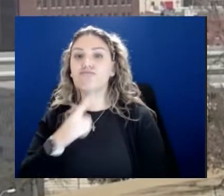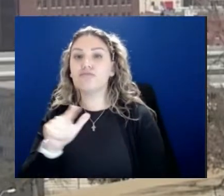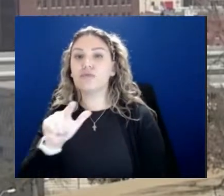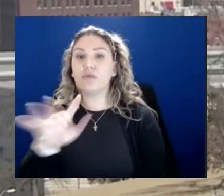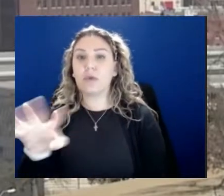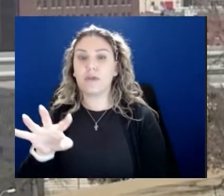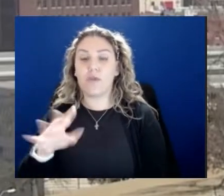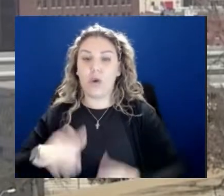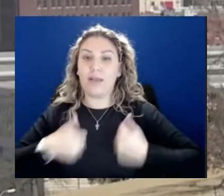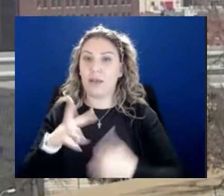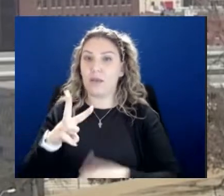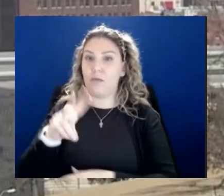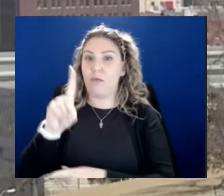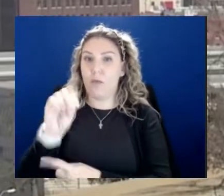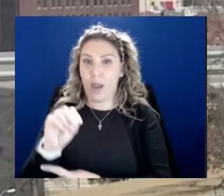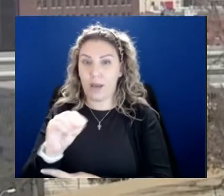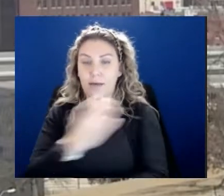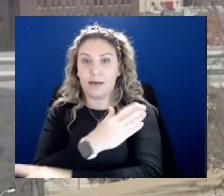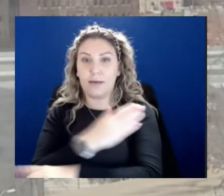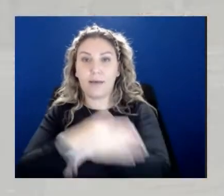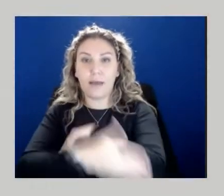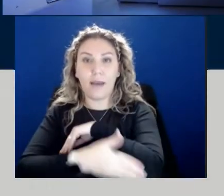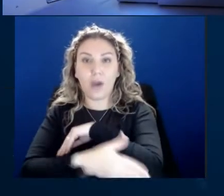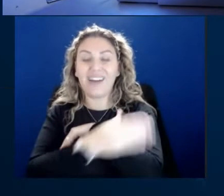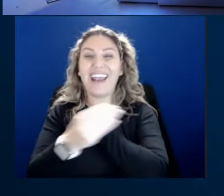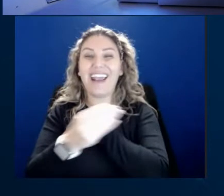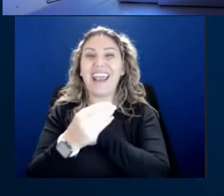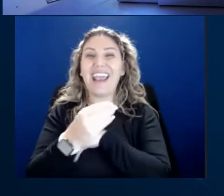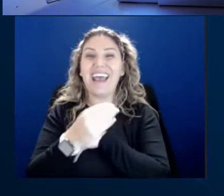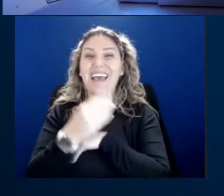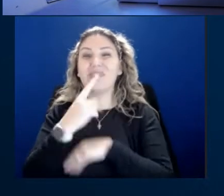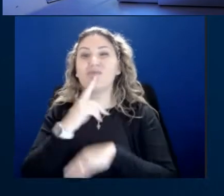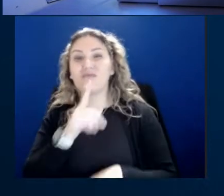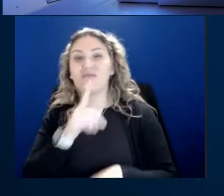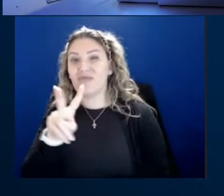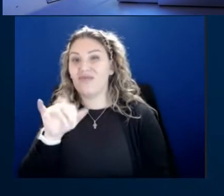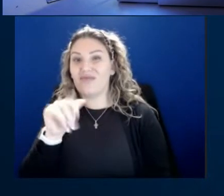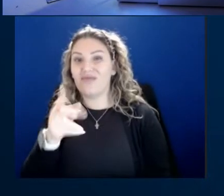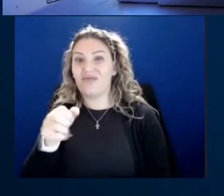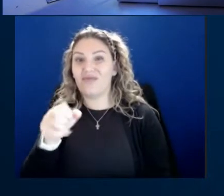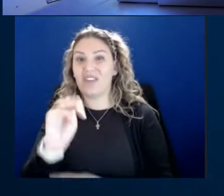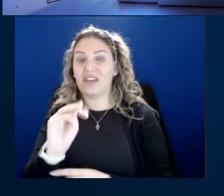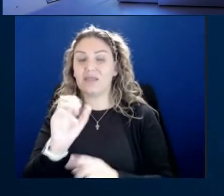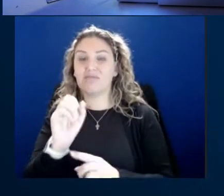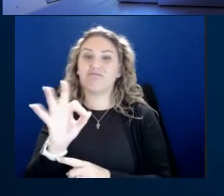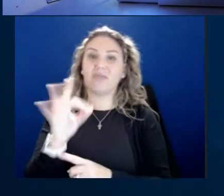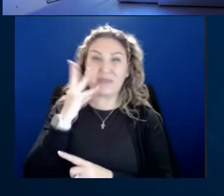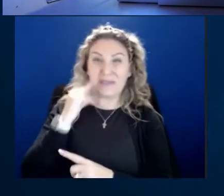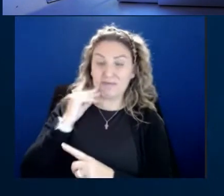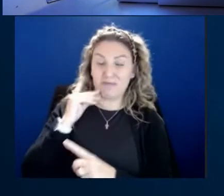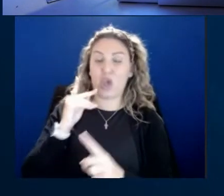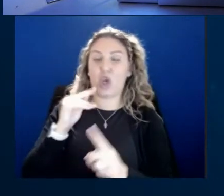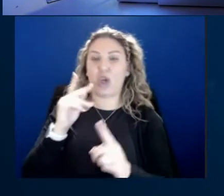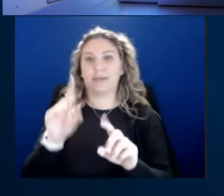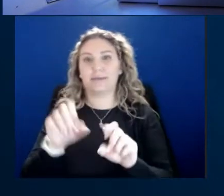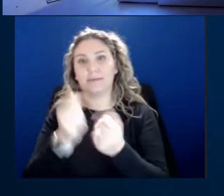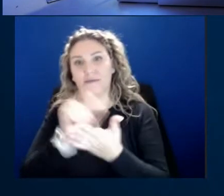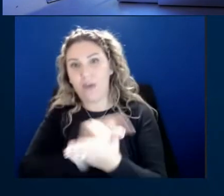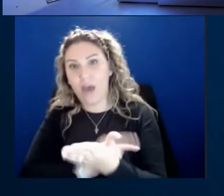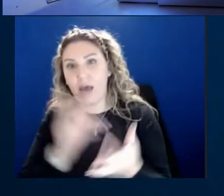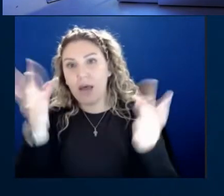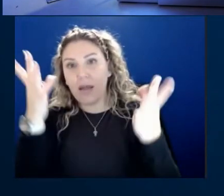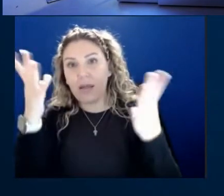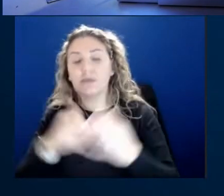and be a victim of violence. So if you're just joining us, we are back with Ad Hoc Group Against Crime President Damon Danielle, child